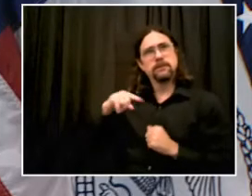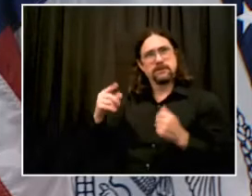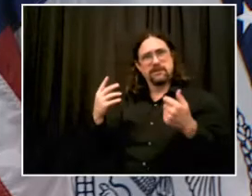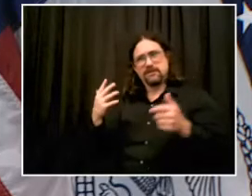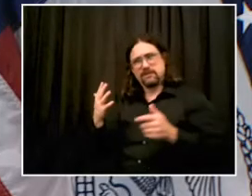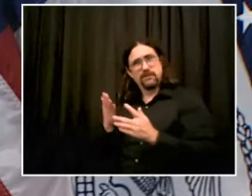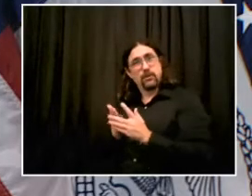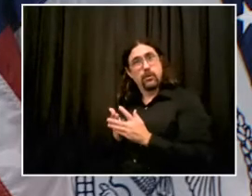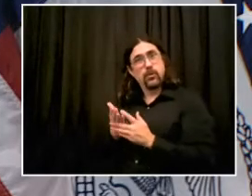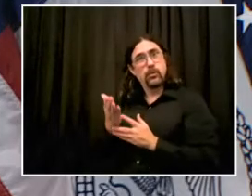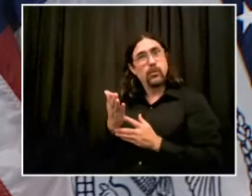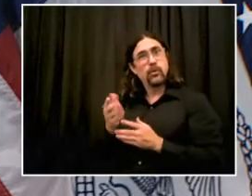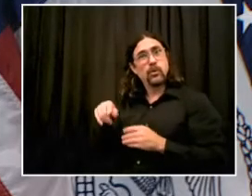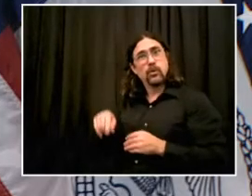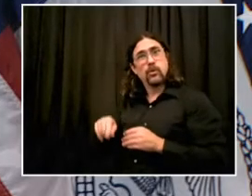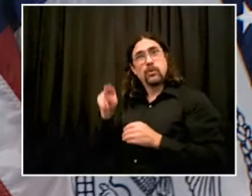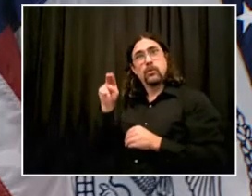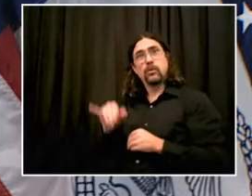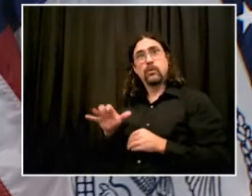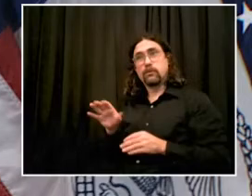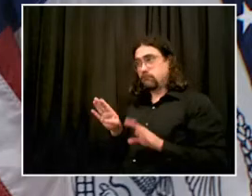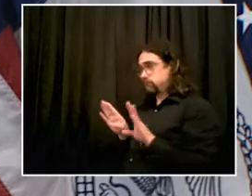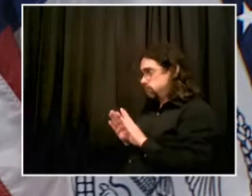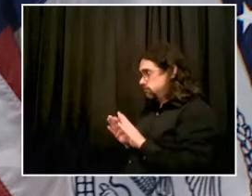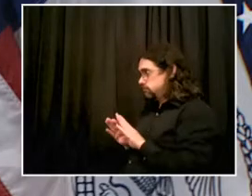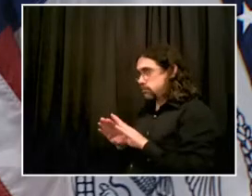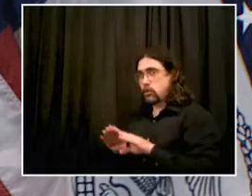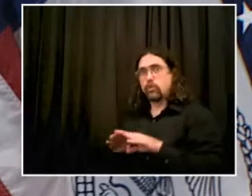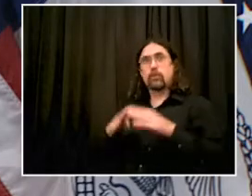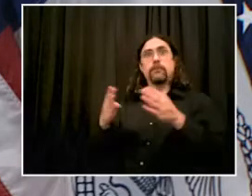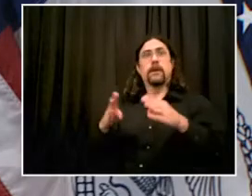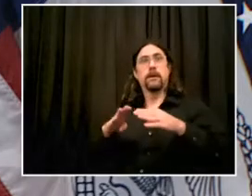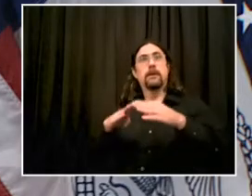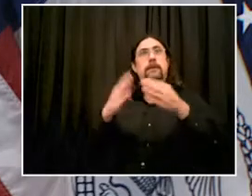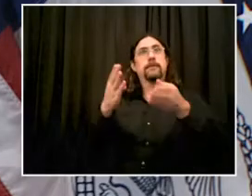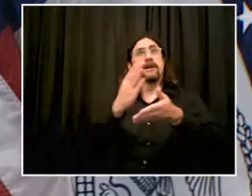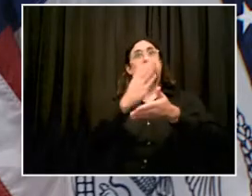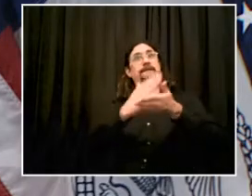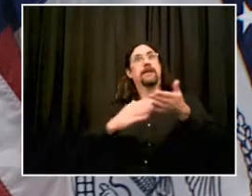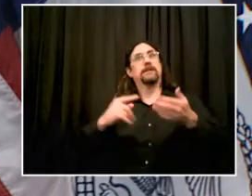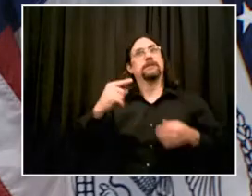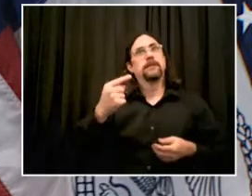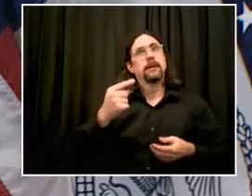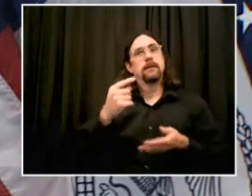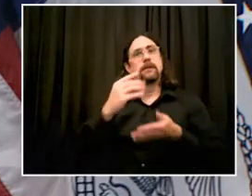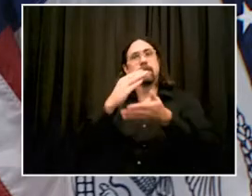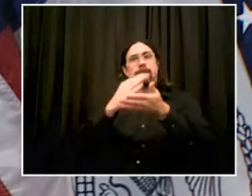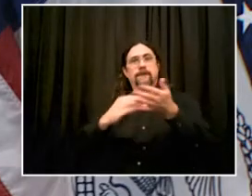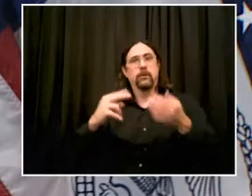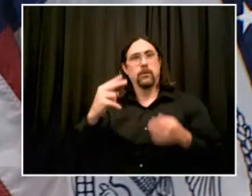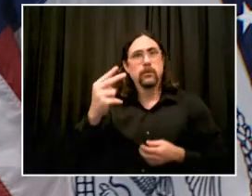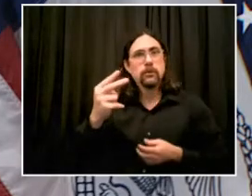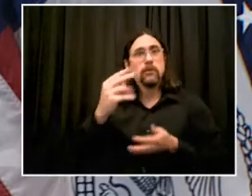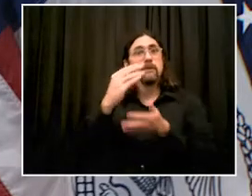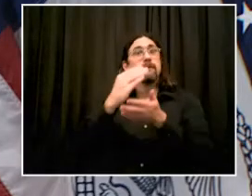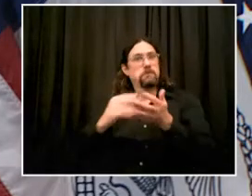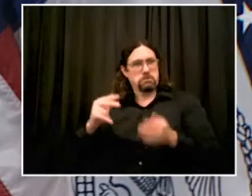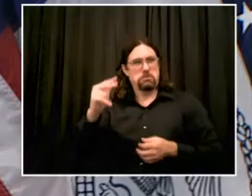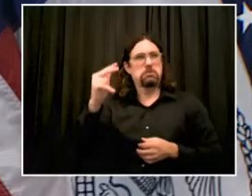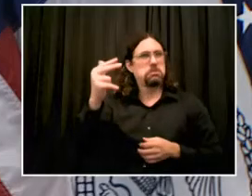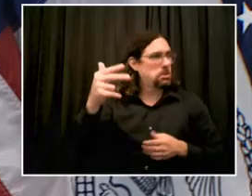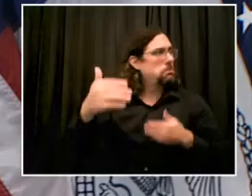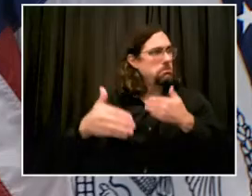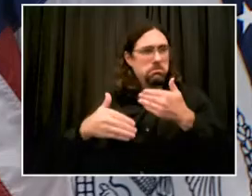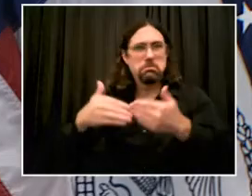country. It was the right time to make a change. Last two for today. Next we have Dana from the New York